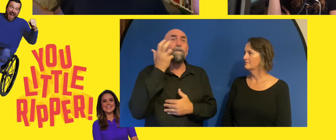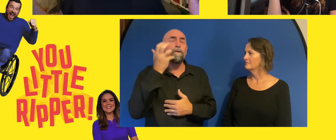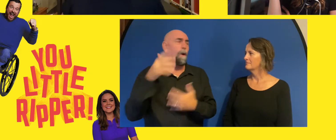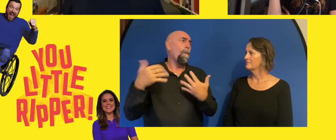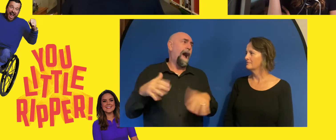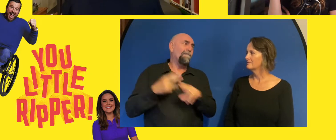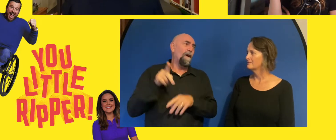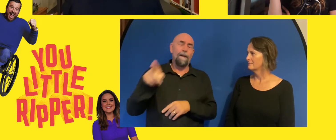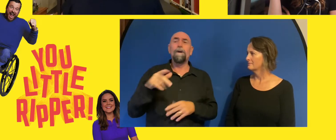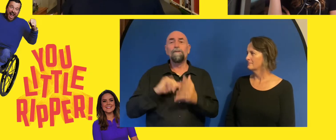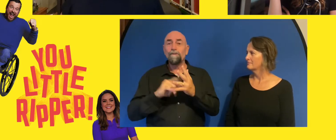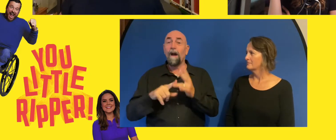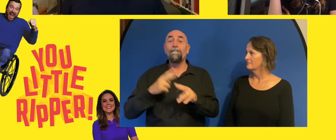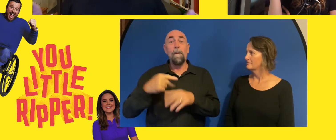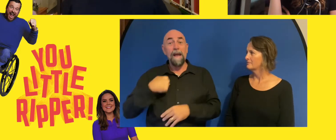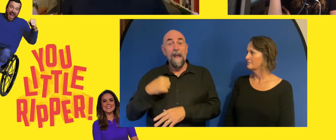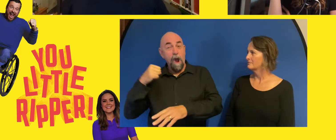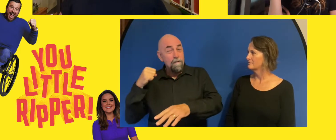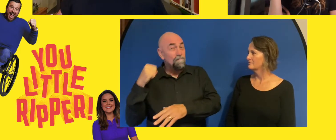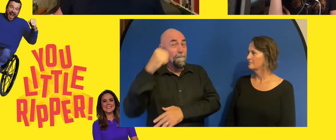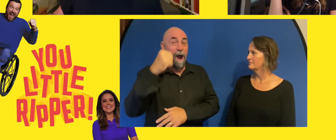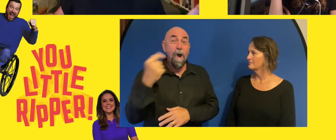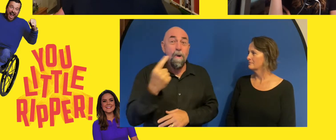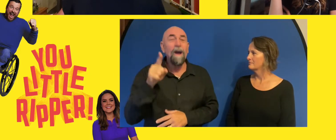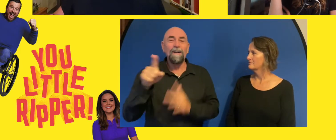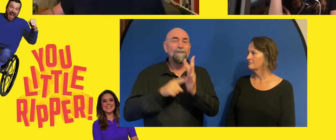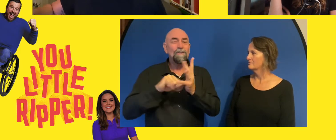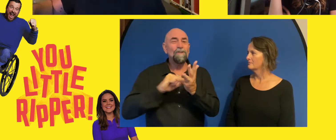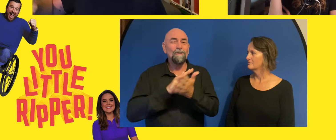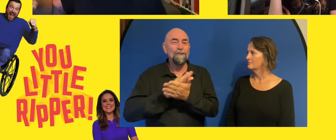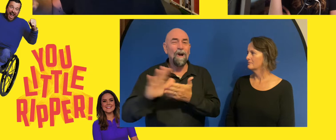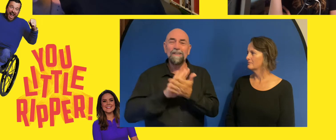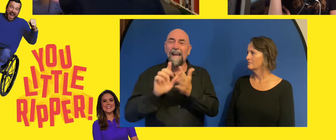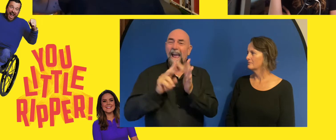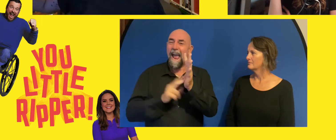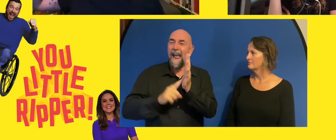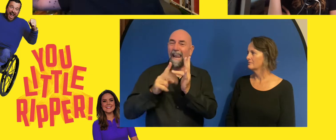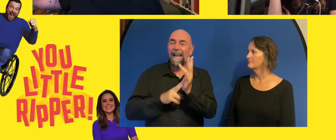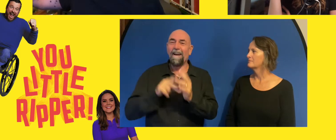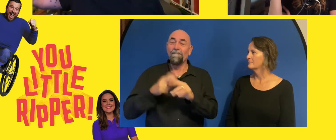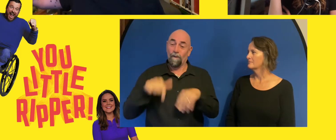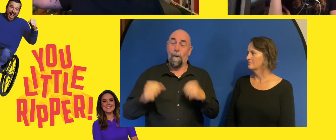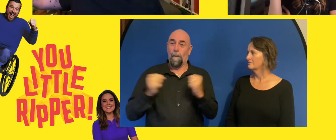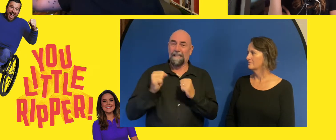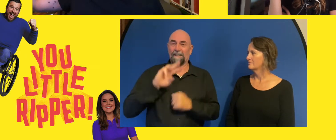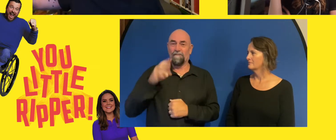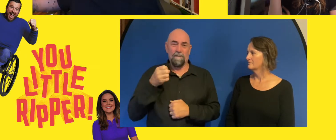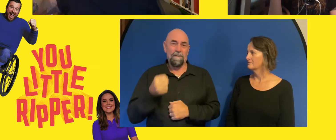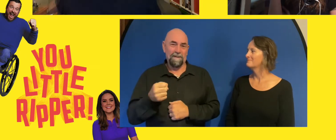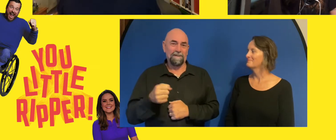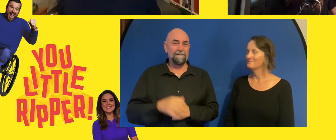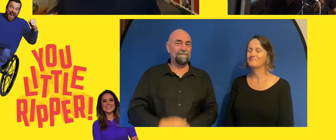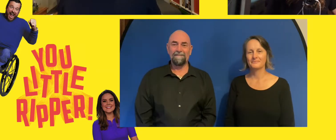to finish my last you little ripper moment with Josh Hanlon at a Winter Paralympics, because I reckon it's the first you little ripper moment at the